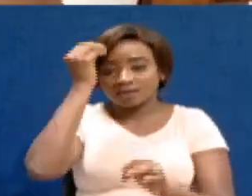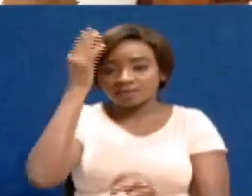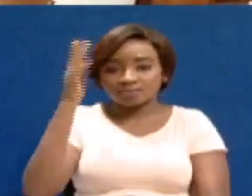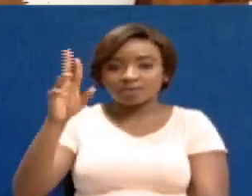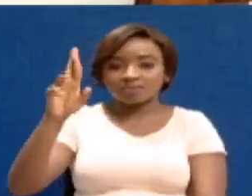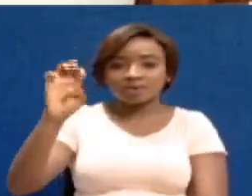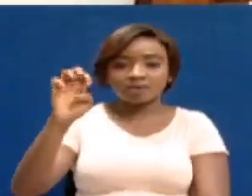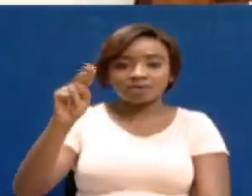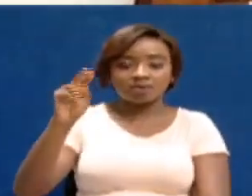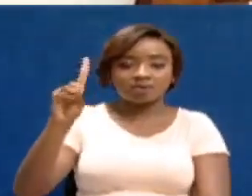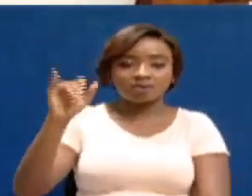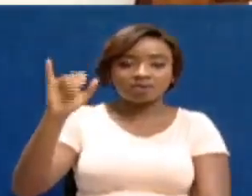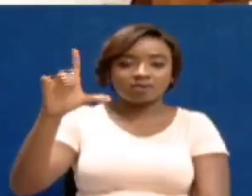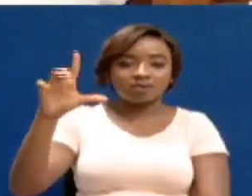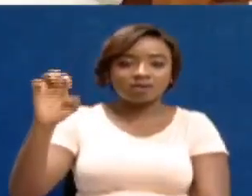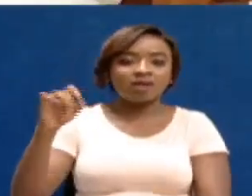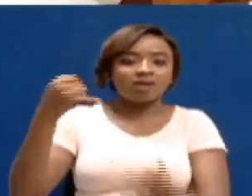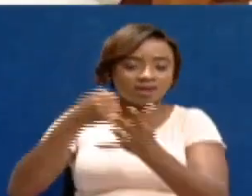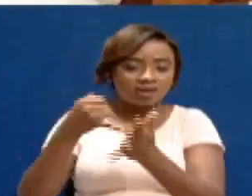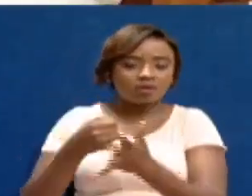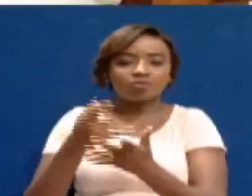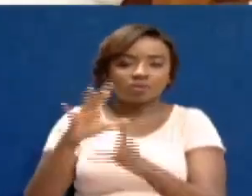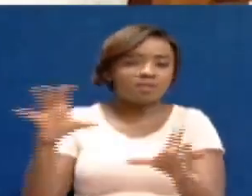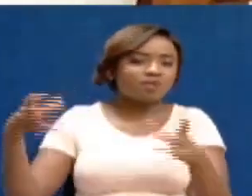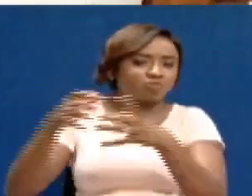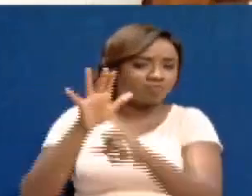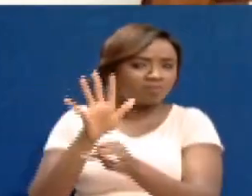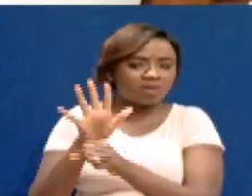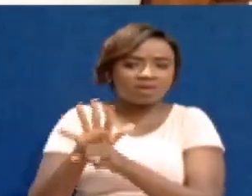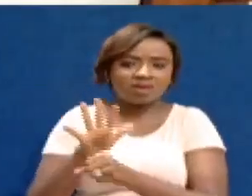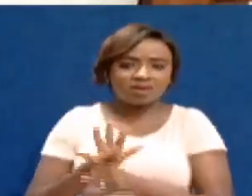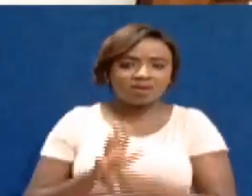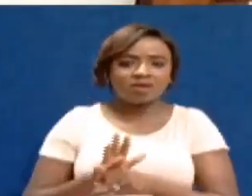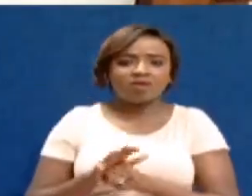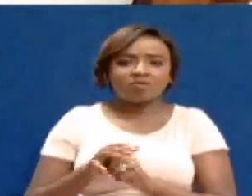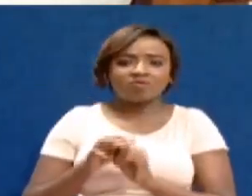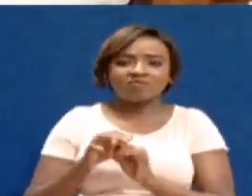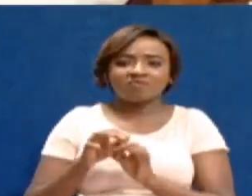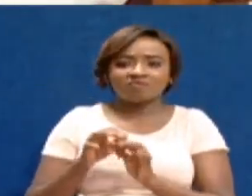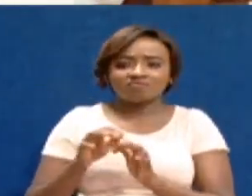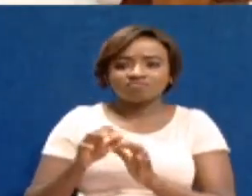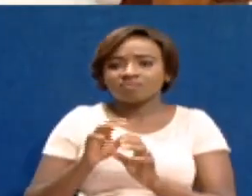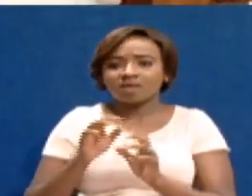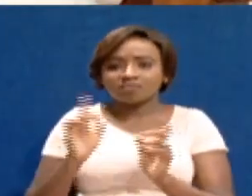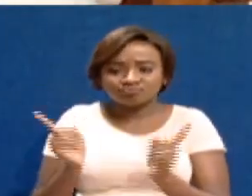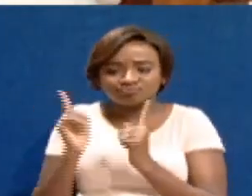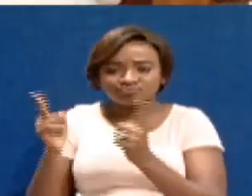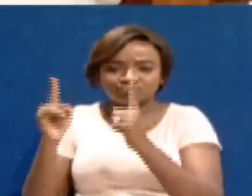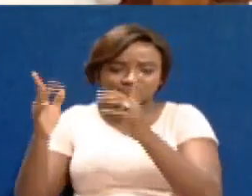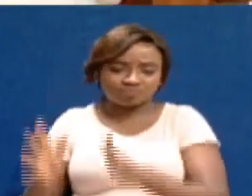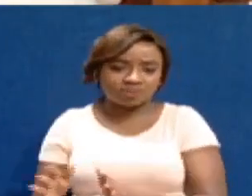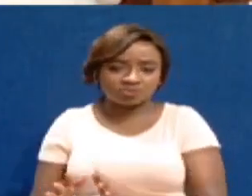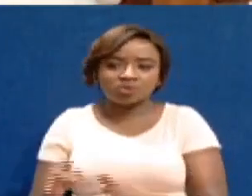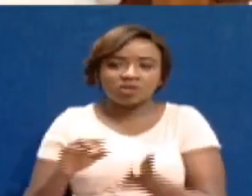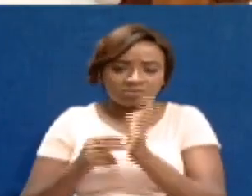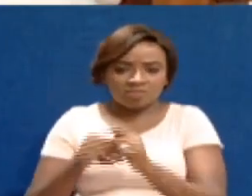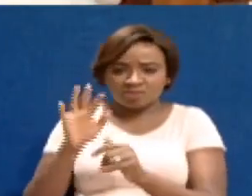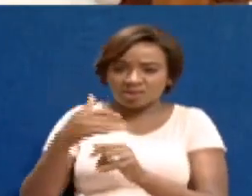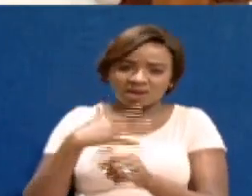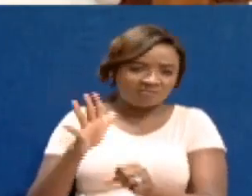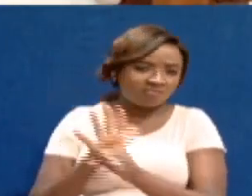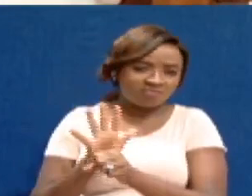types of Dagama Diopinto becoming the vice president of the Republic of this country. This is a different time. We